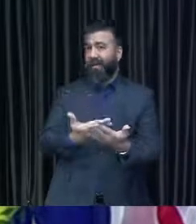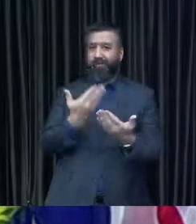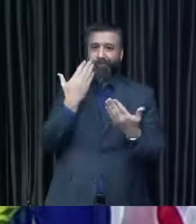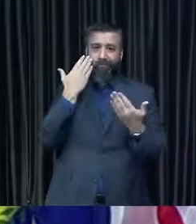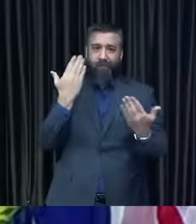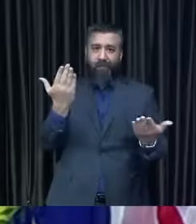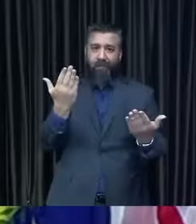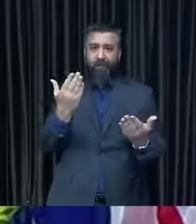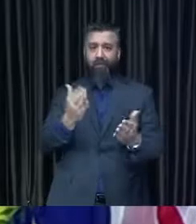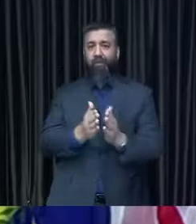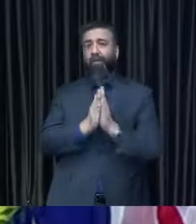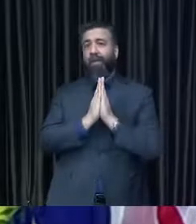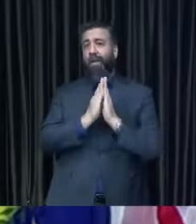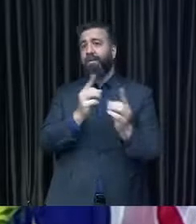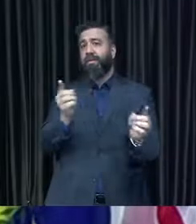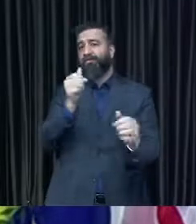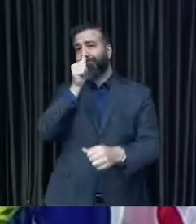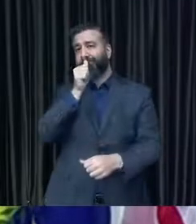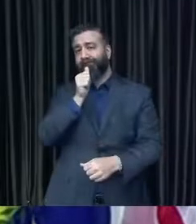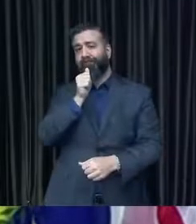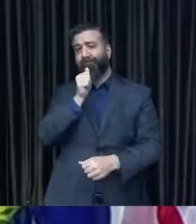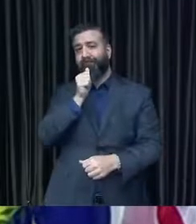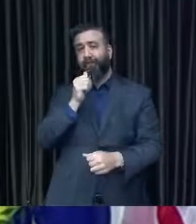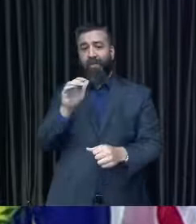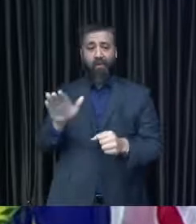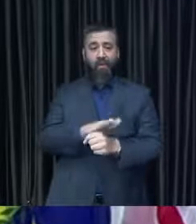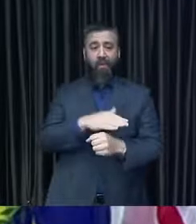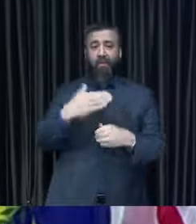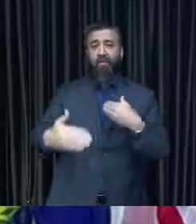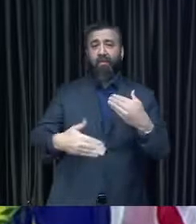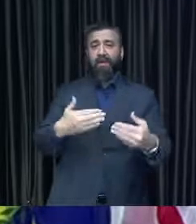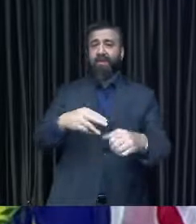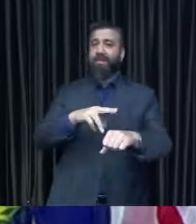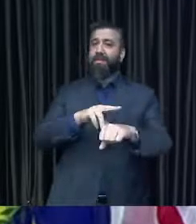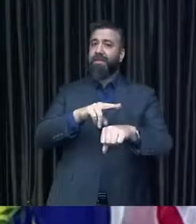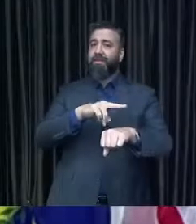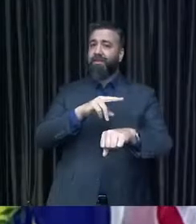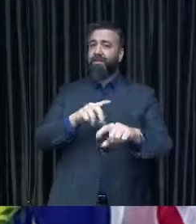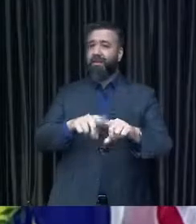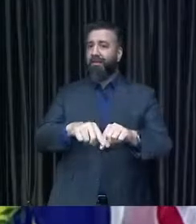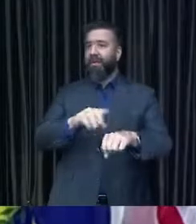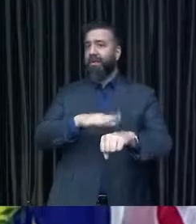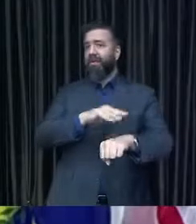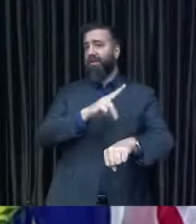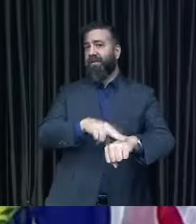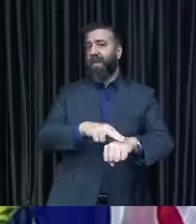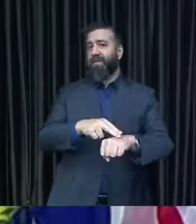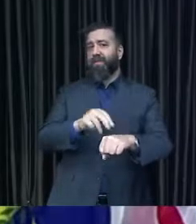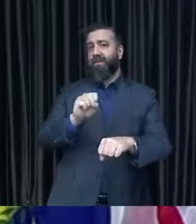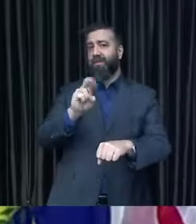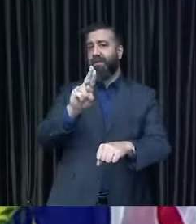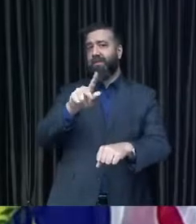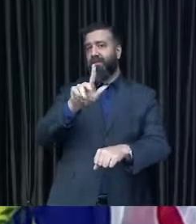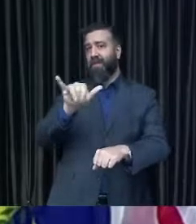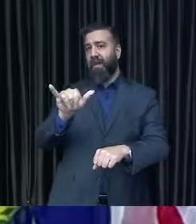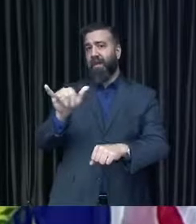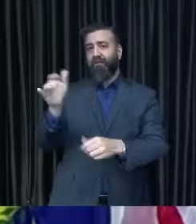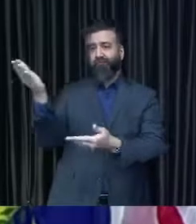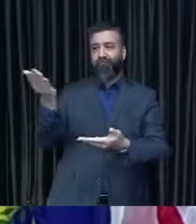patience. The entire process is dependent on the national supply chain, which is being handled here in Missouri by the